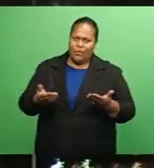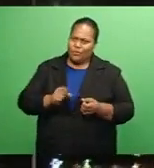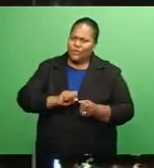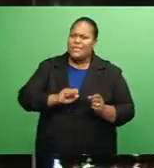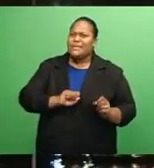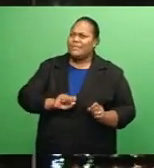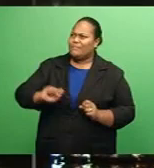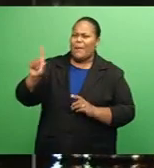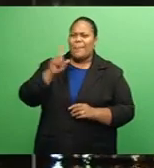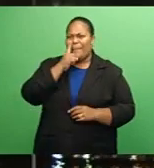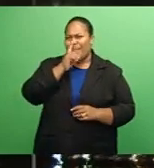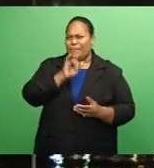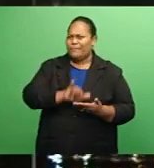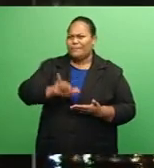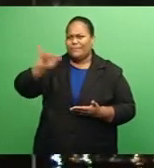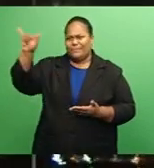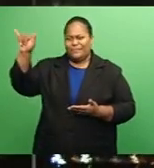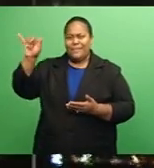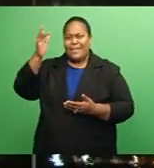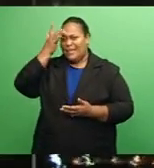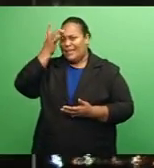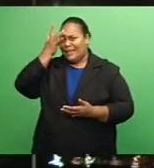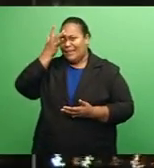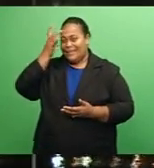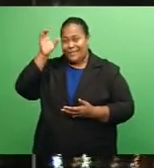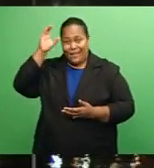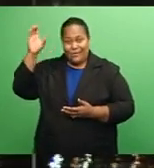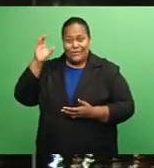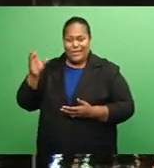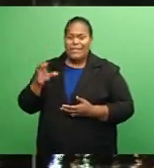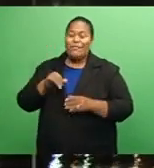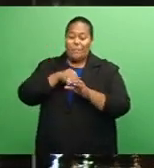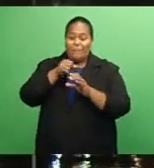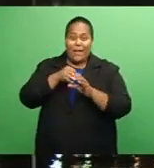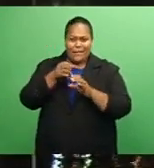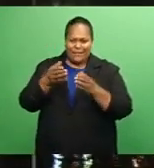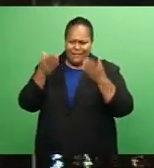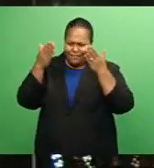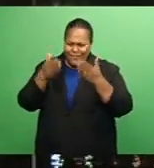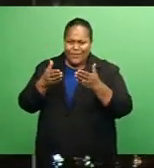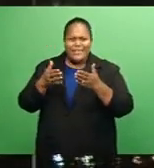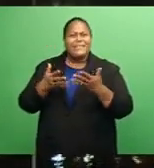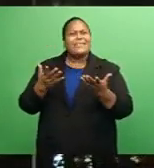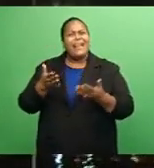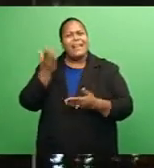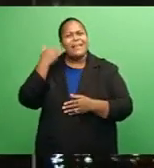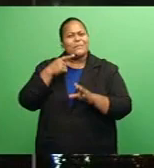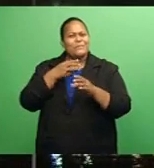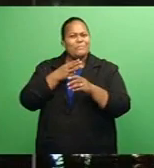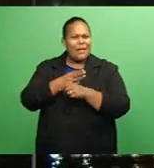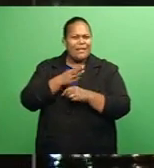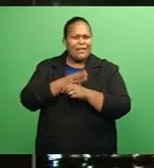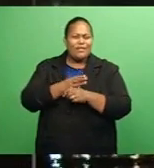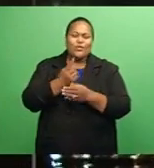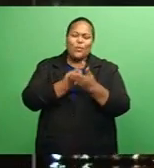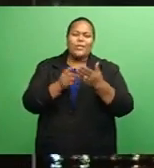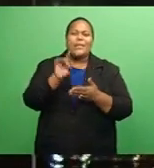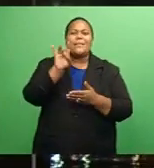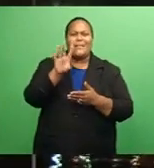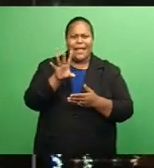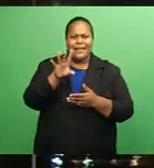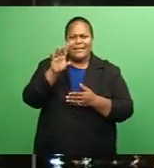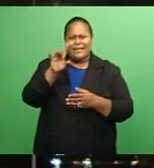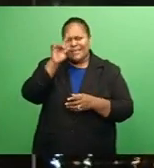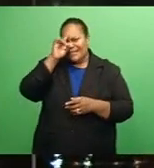for medical treatment last month. The Ministry of Health was only able to transfer 10 patients to New Zealand for medical